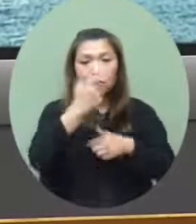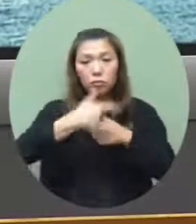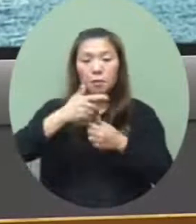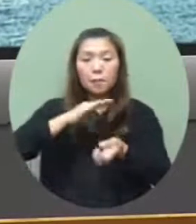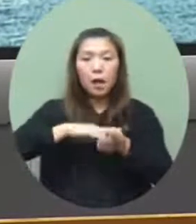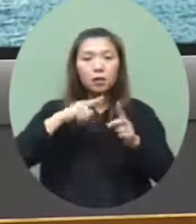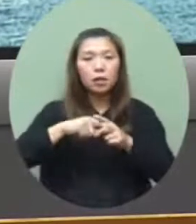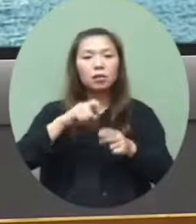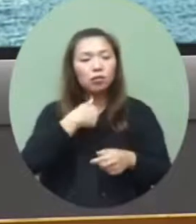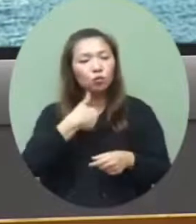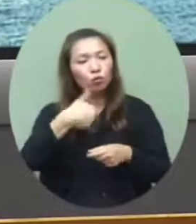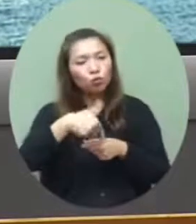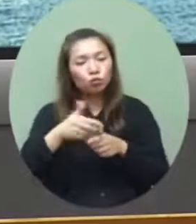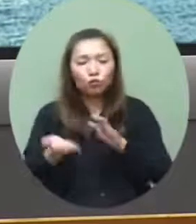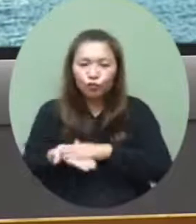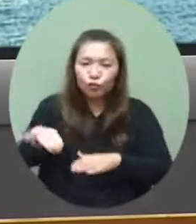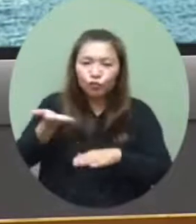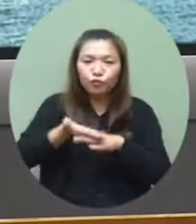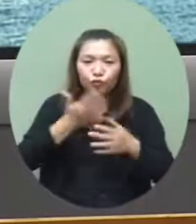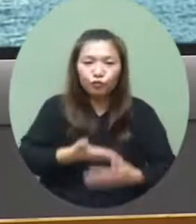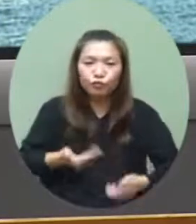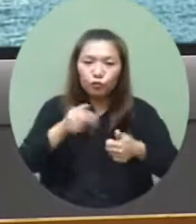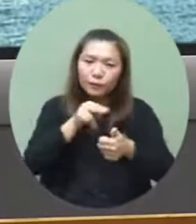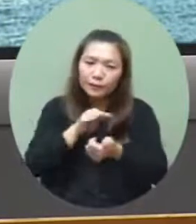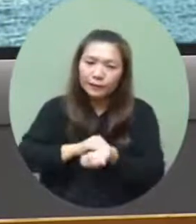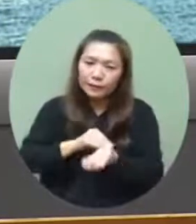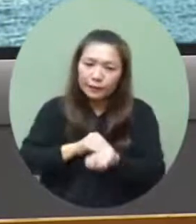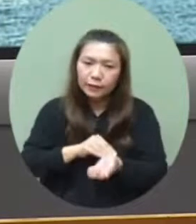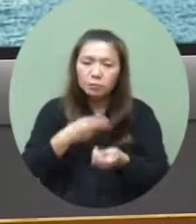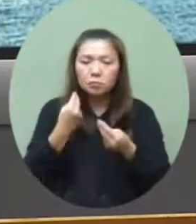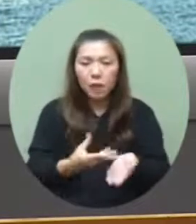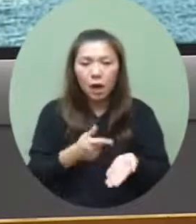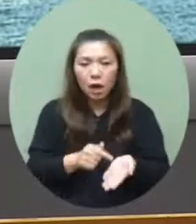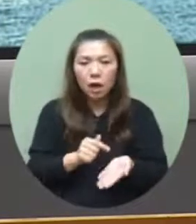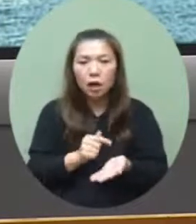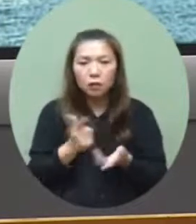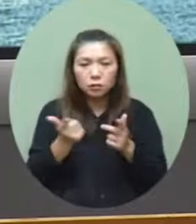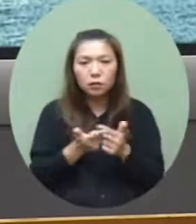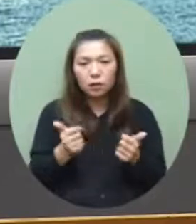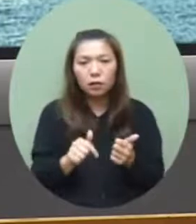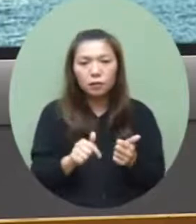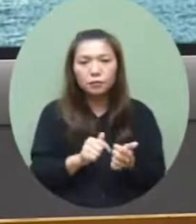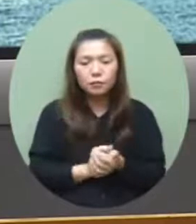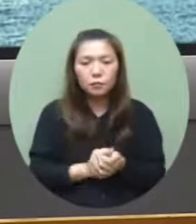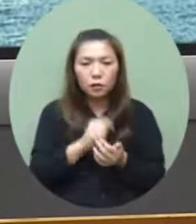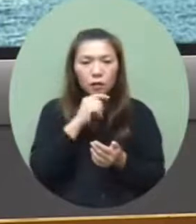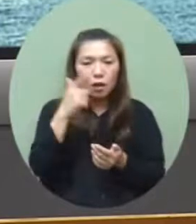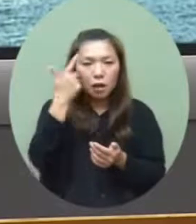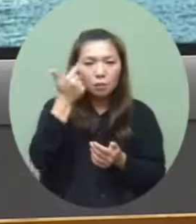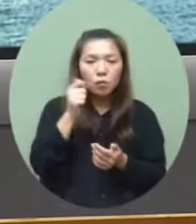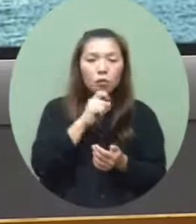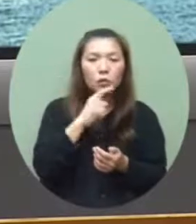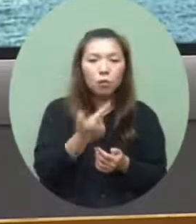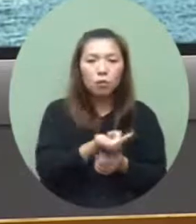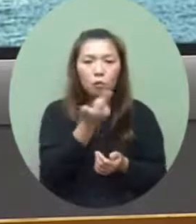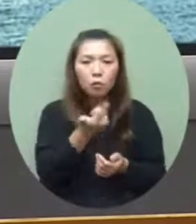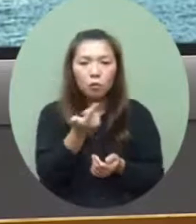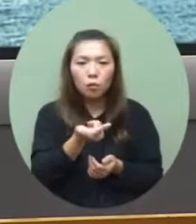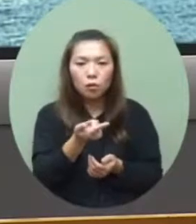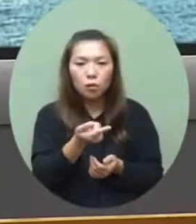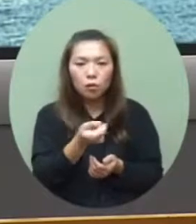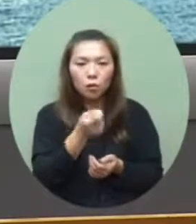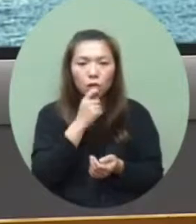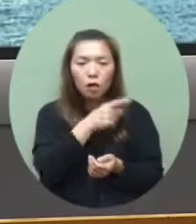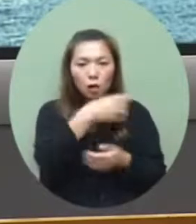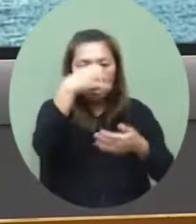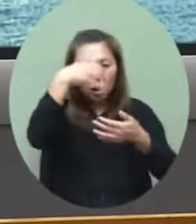treatment. So we hope that we can discharge more patients either from the medical field or surgical field